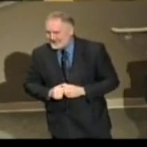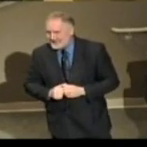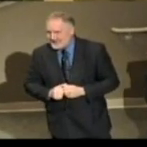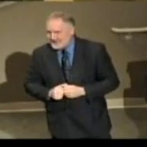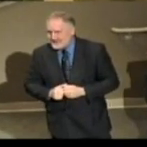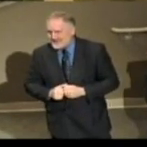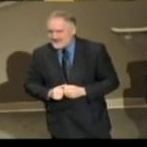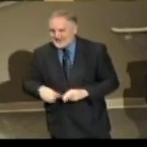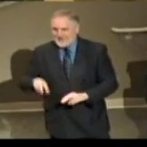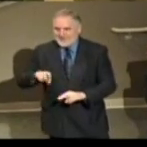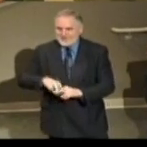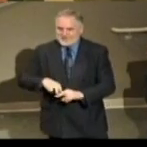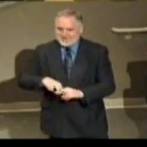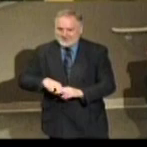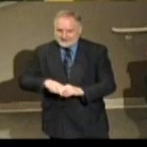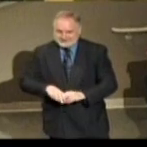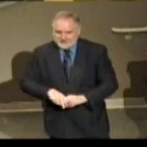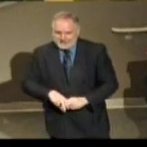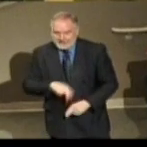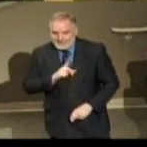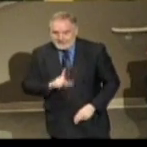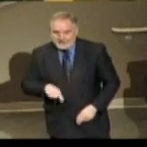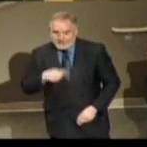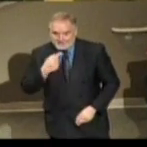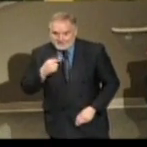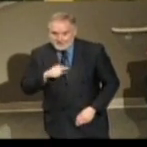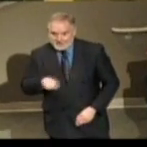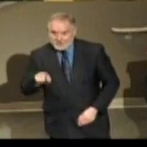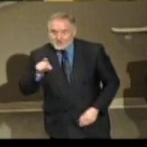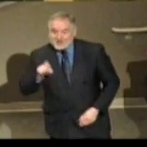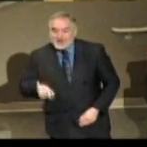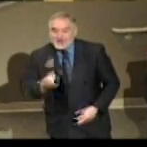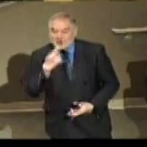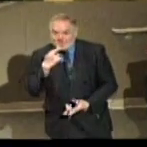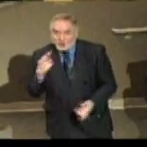Boy, I'm sitting up there and the Lord said, you need to repent.